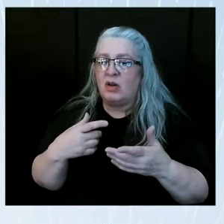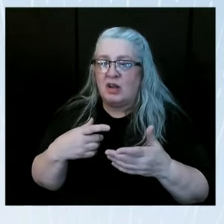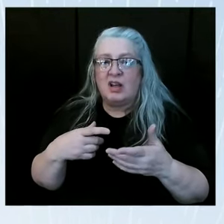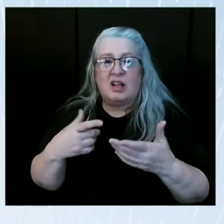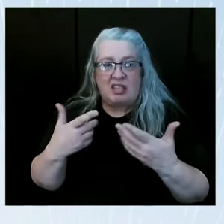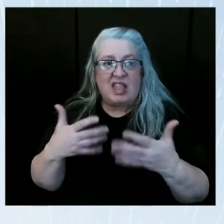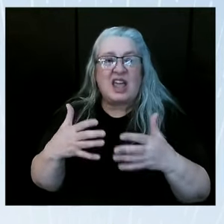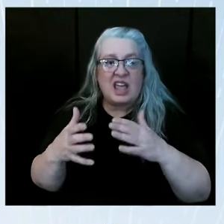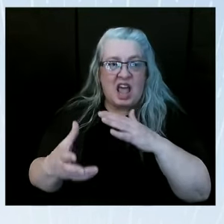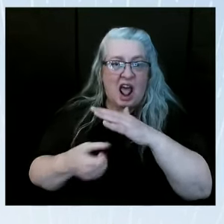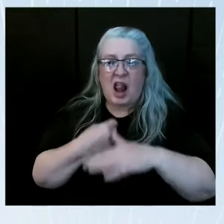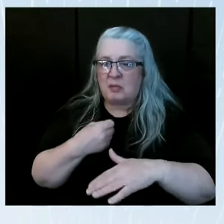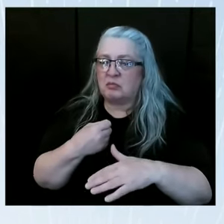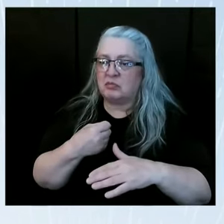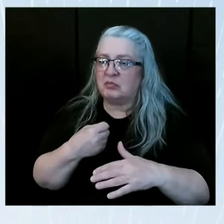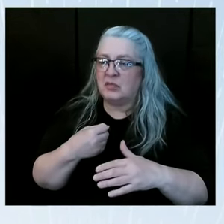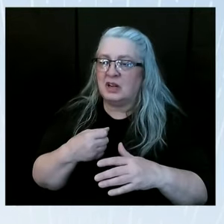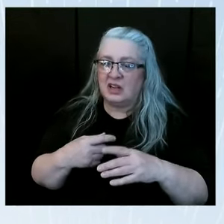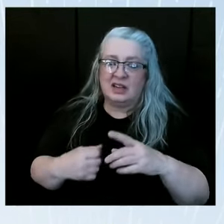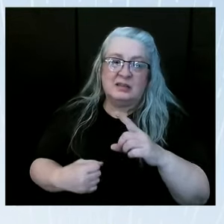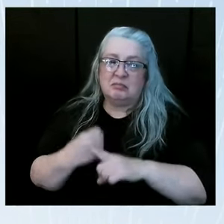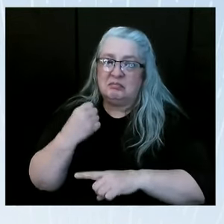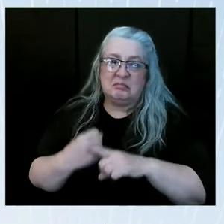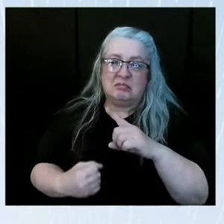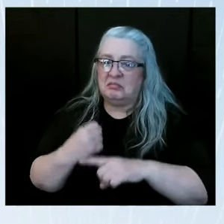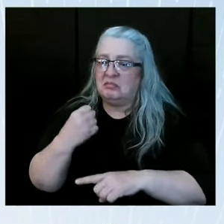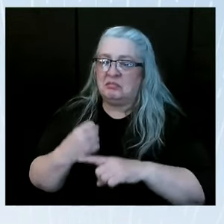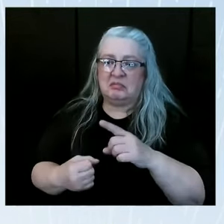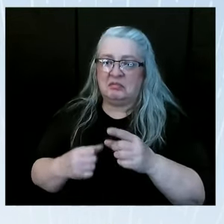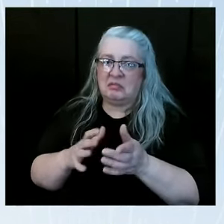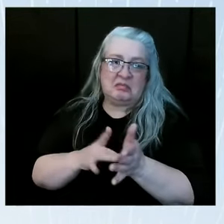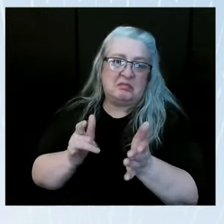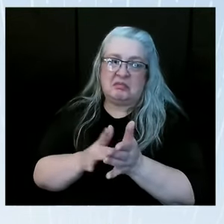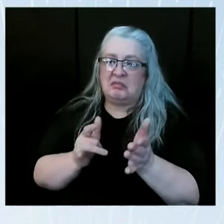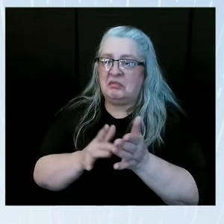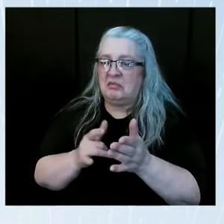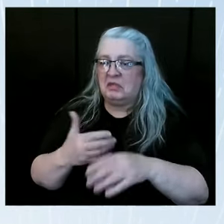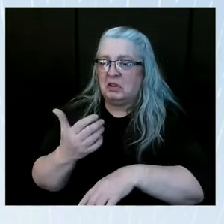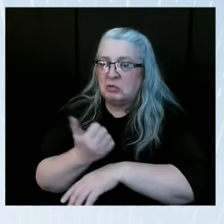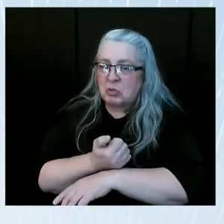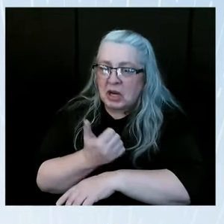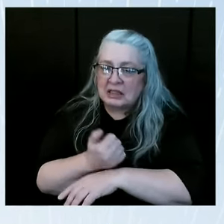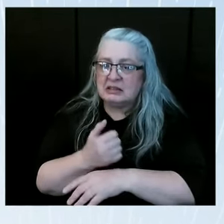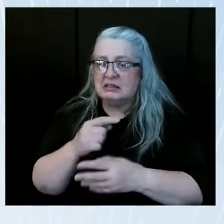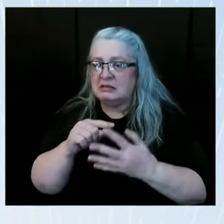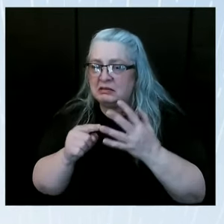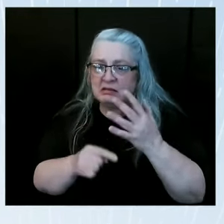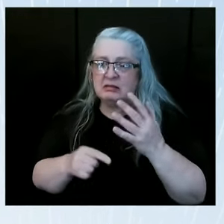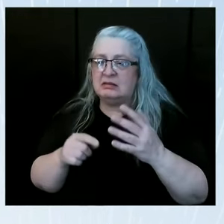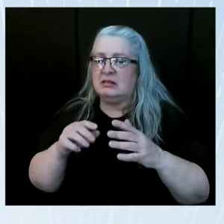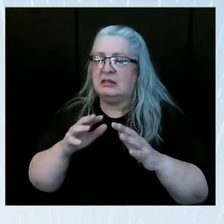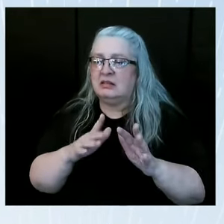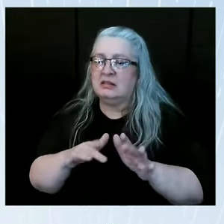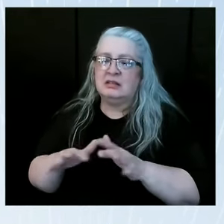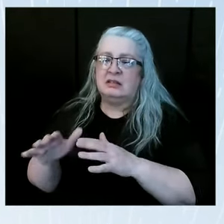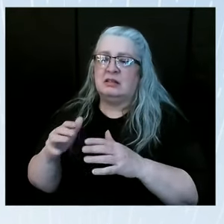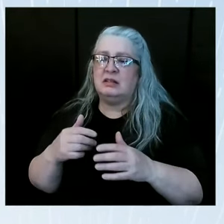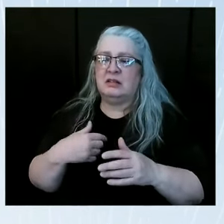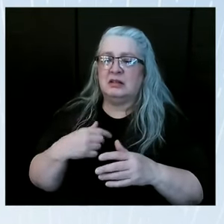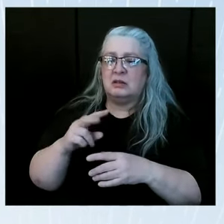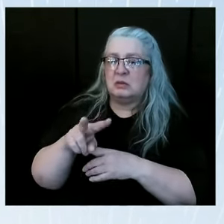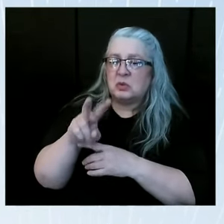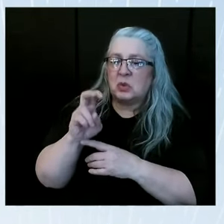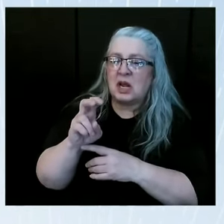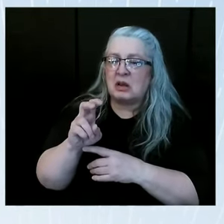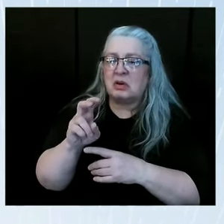enforcement finally rescued Annalise over 1,200 miles away in Johannesburg, and Caleb learned that his aunt